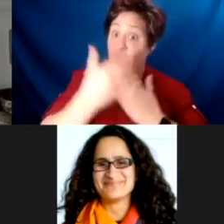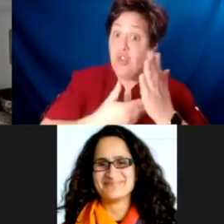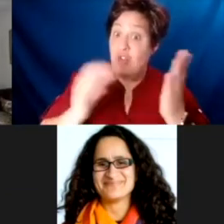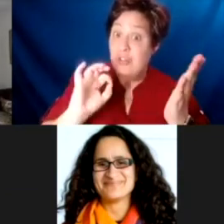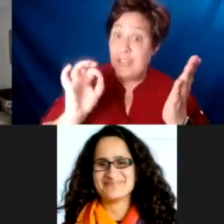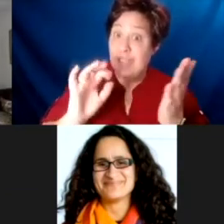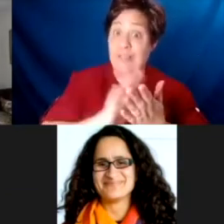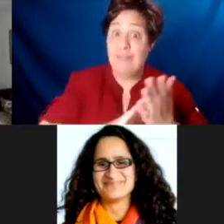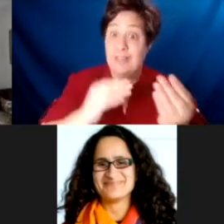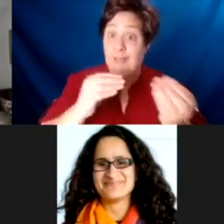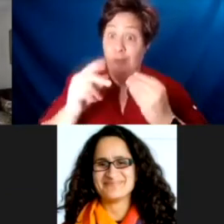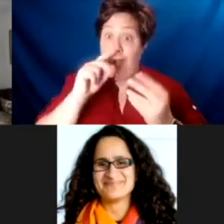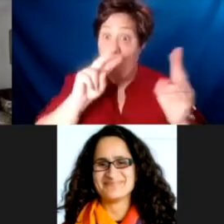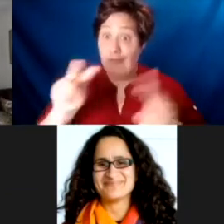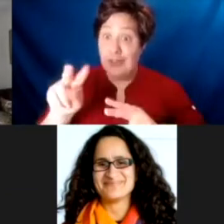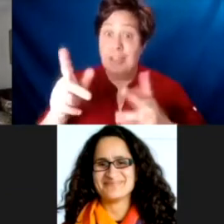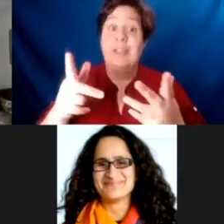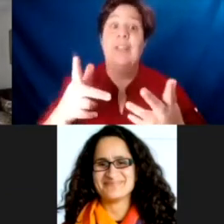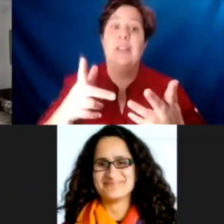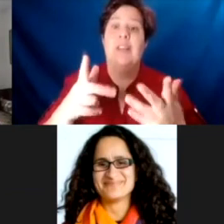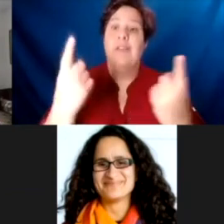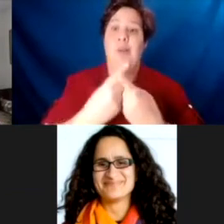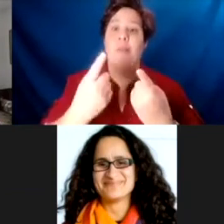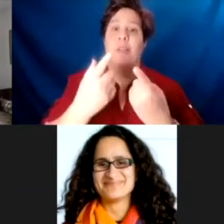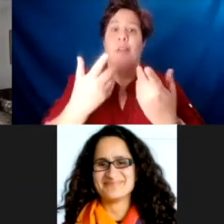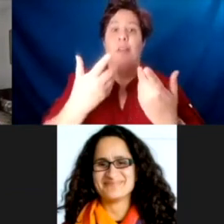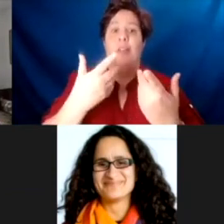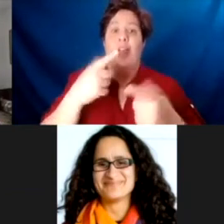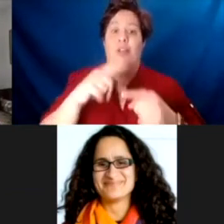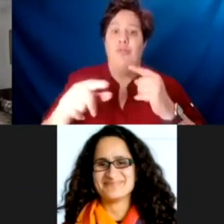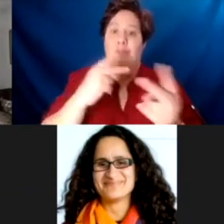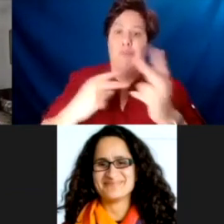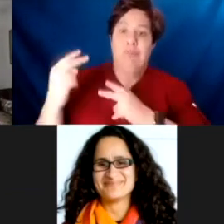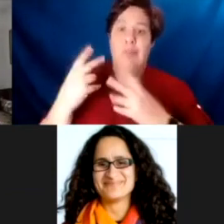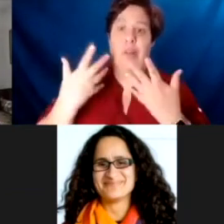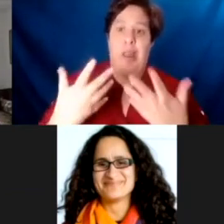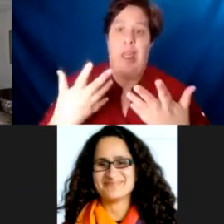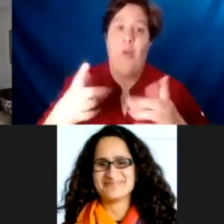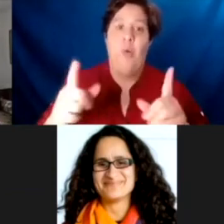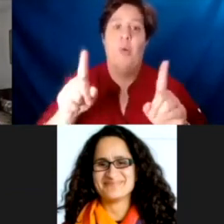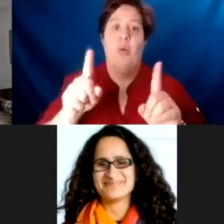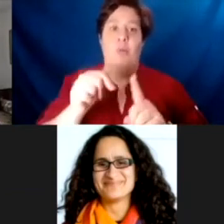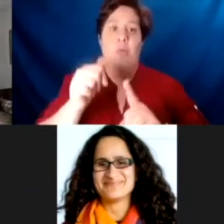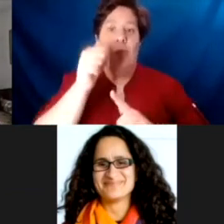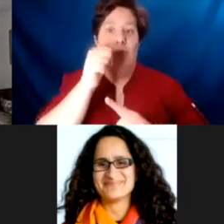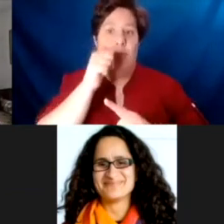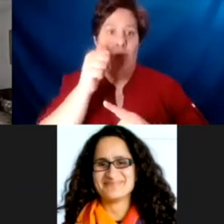for instance, that's something that, you know, is being taken care of, knowing as well that this sort of dimension